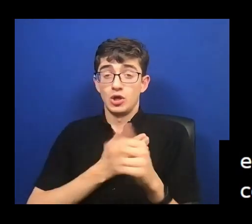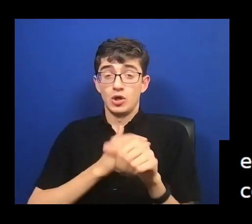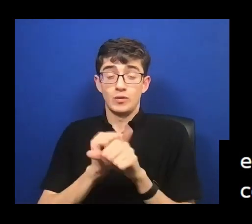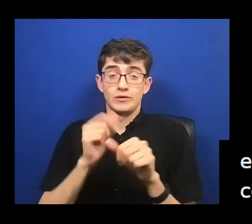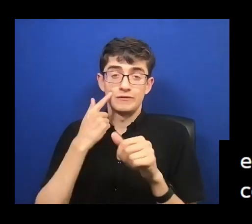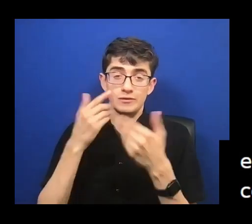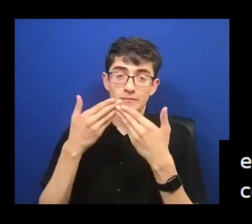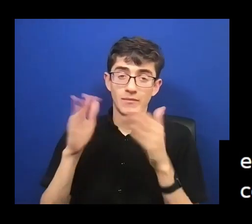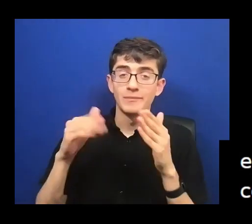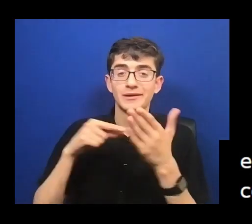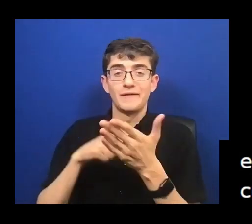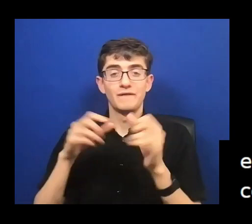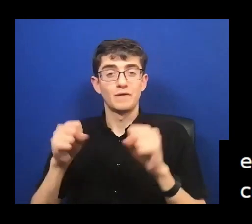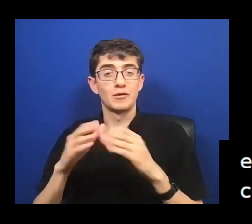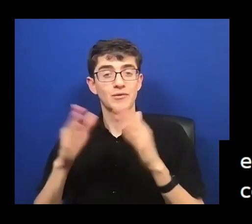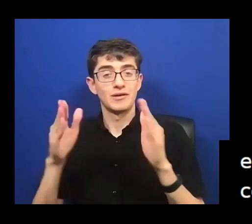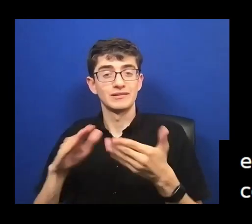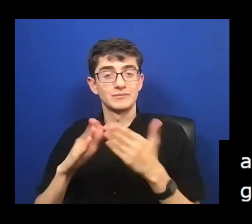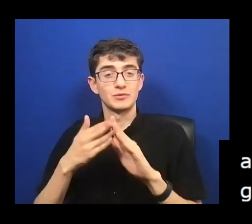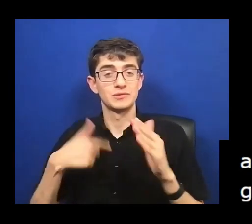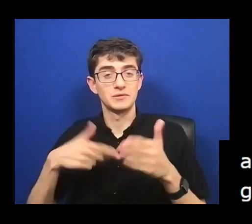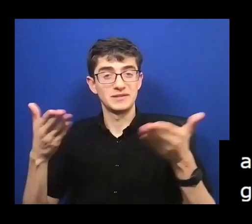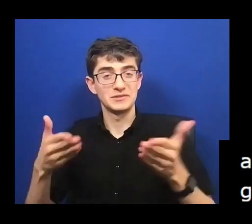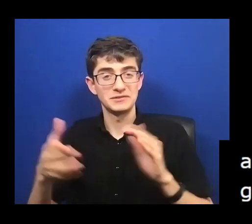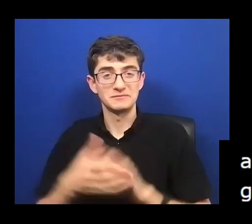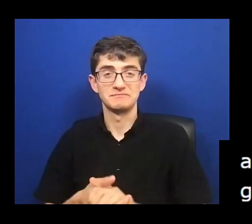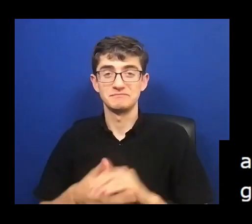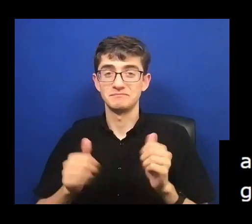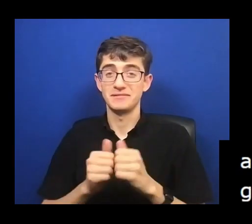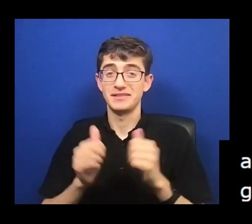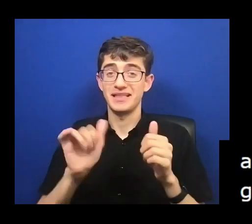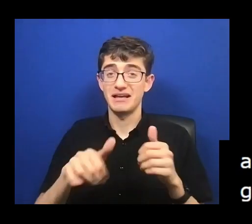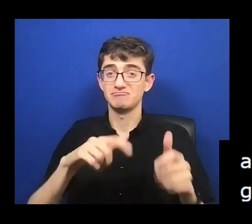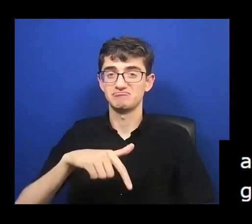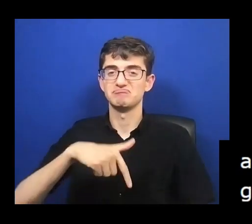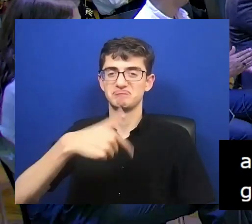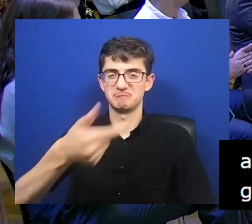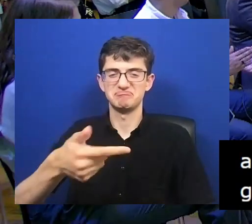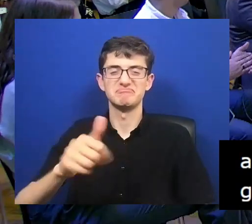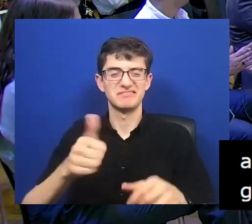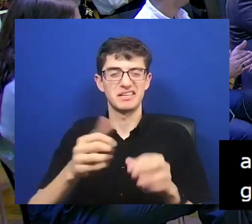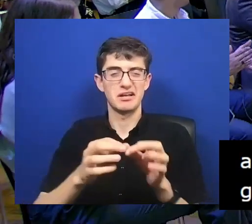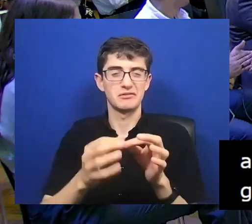communities that we serve. And with that, I'll have over the next one. Thank you.